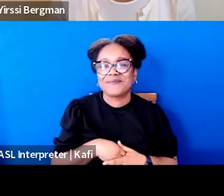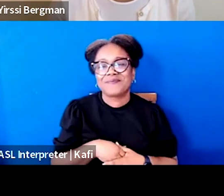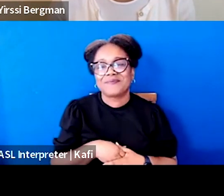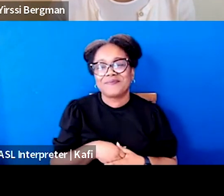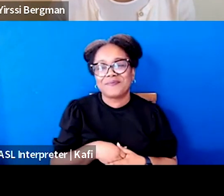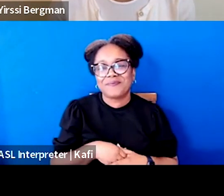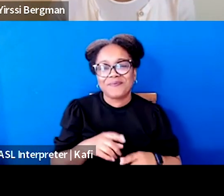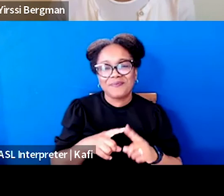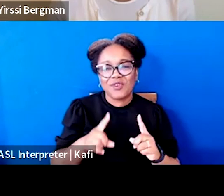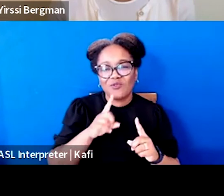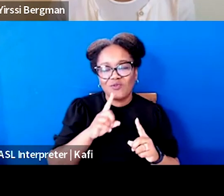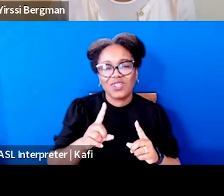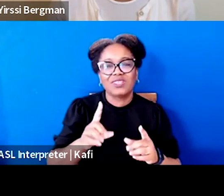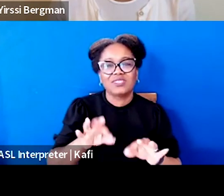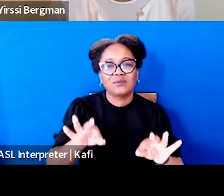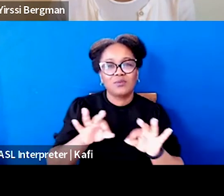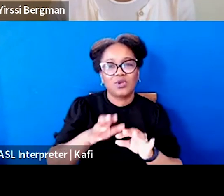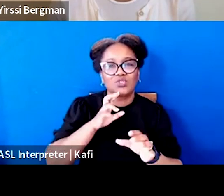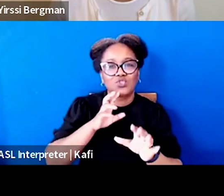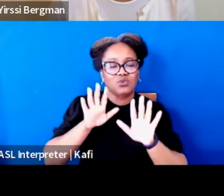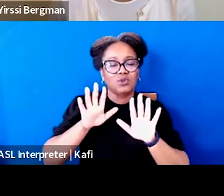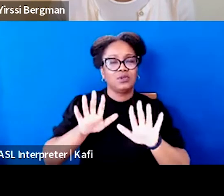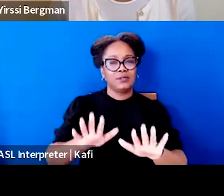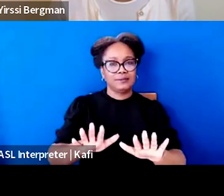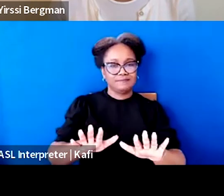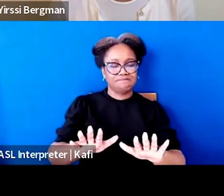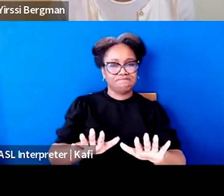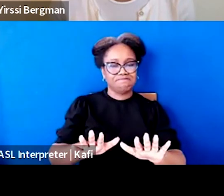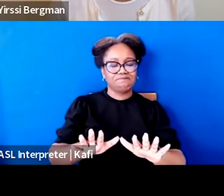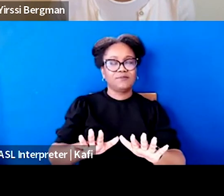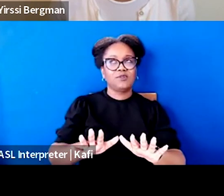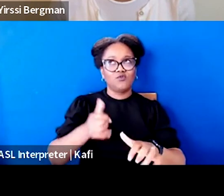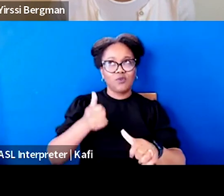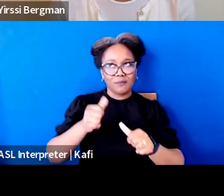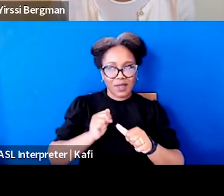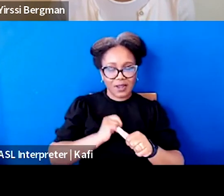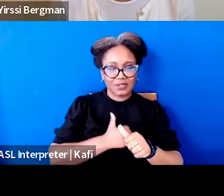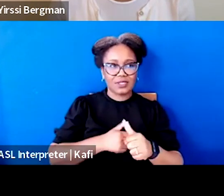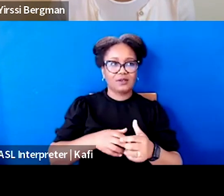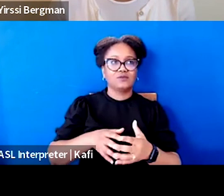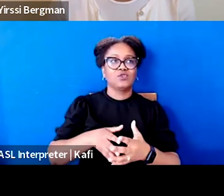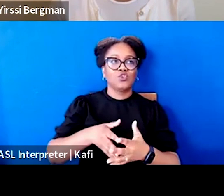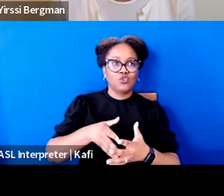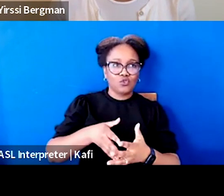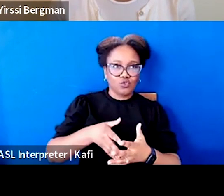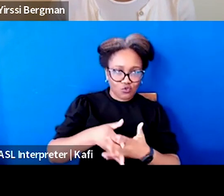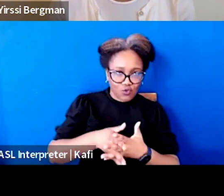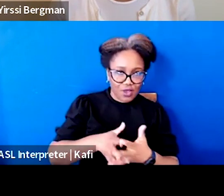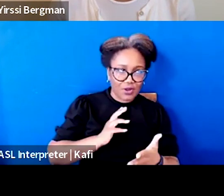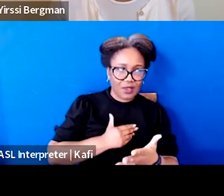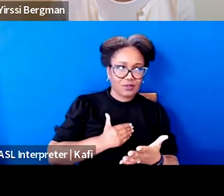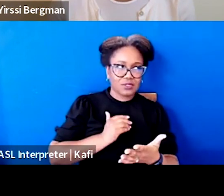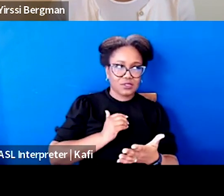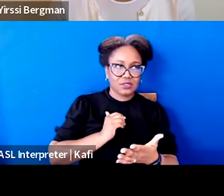but like to just take a step back and remember and remind ourselves and to ground ourselves in the fact that the system was intended to